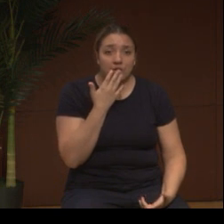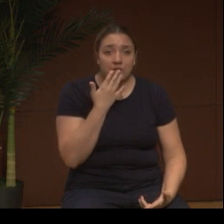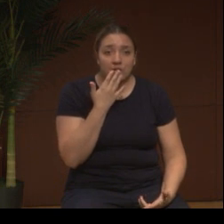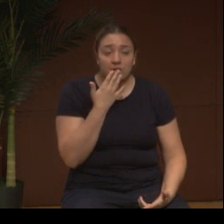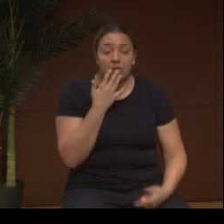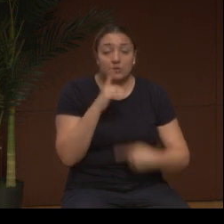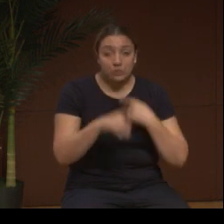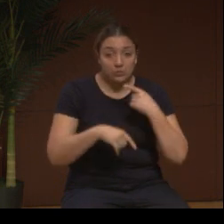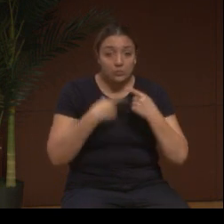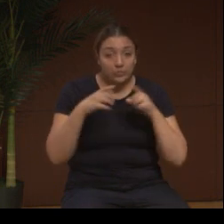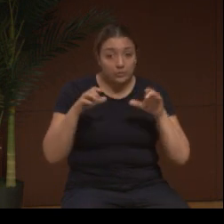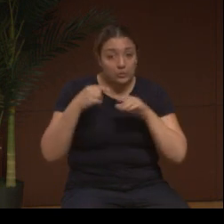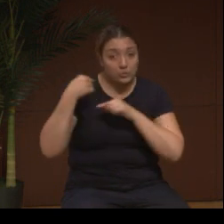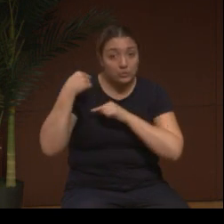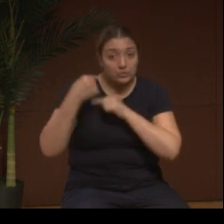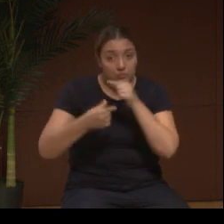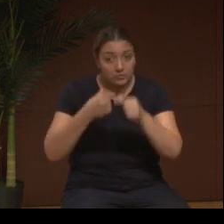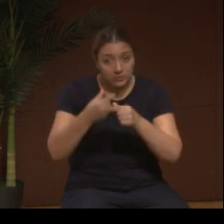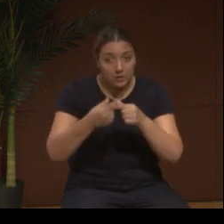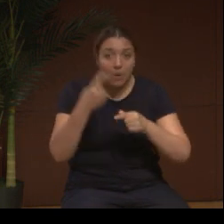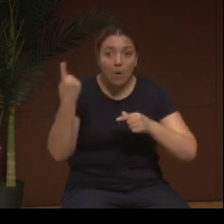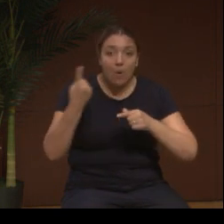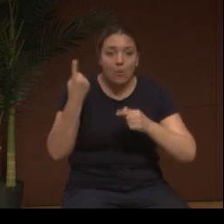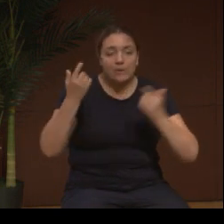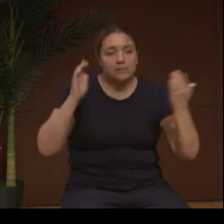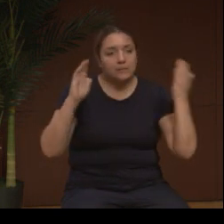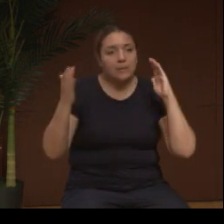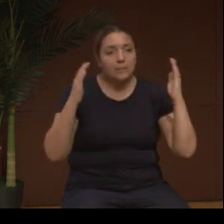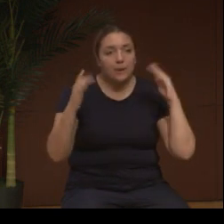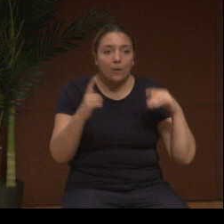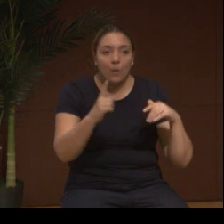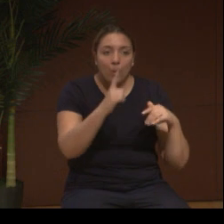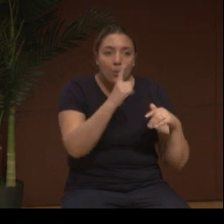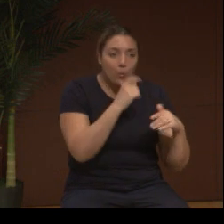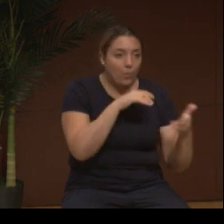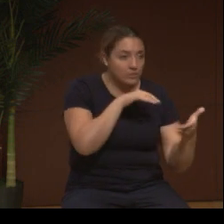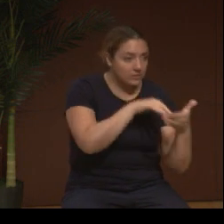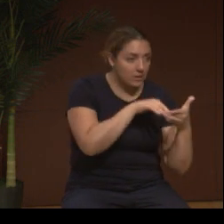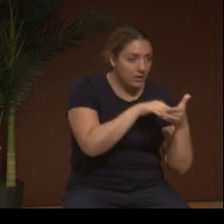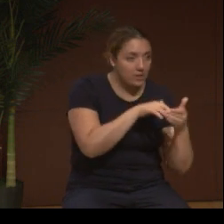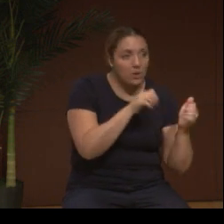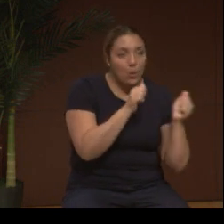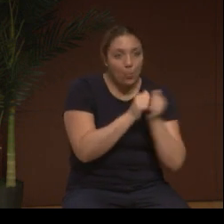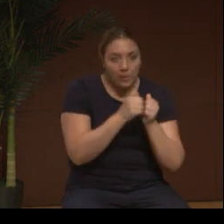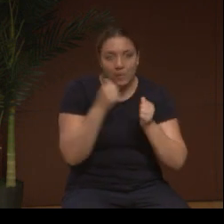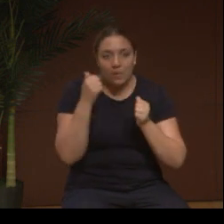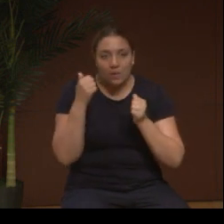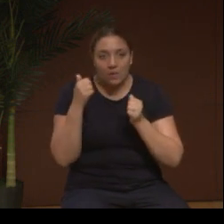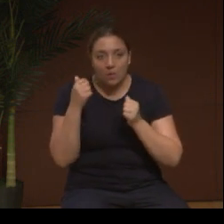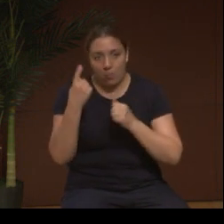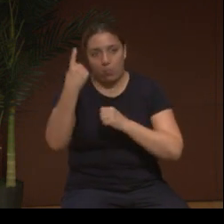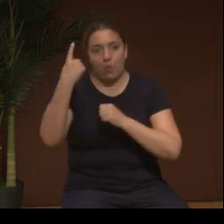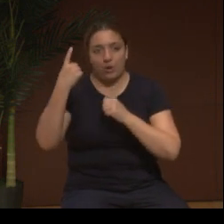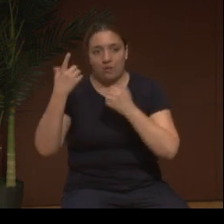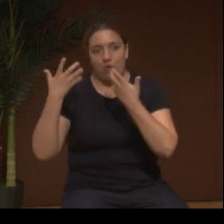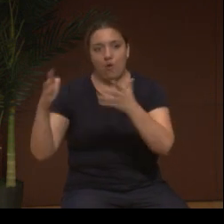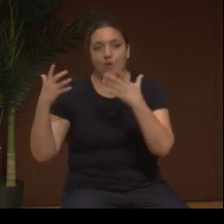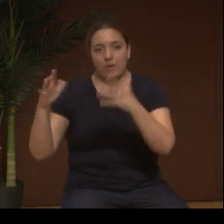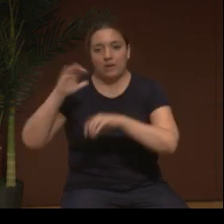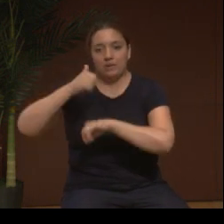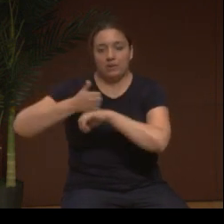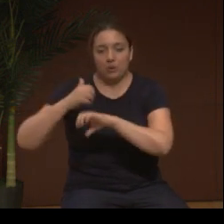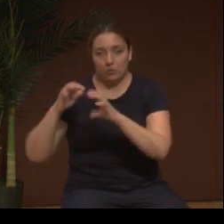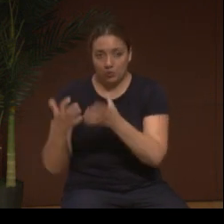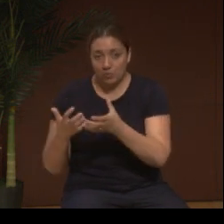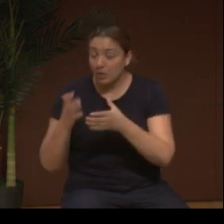or admixture work, we always compare whoever it is we're studying to a reference group. Okay? So in this case, on the bottom, what